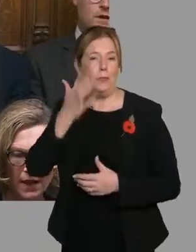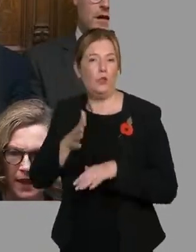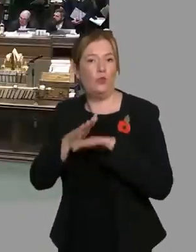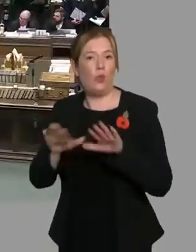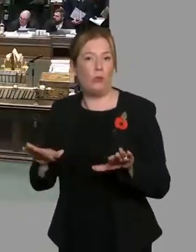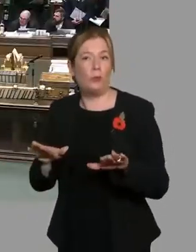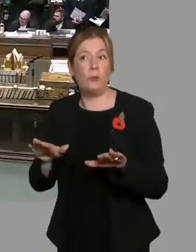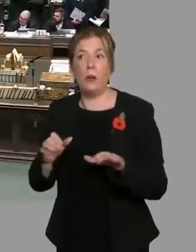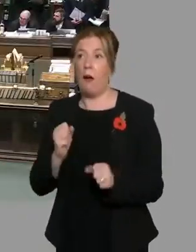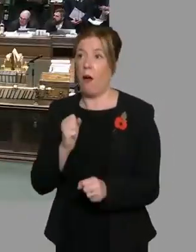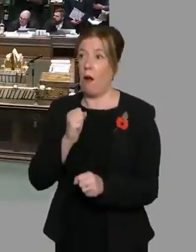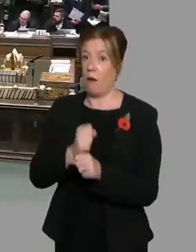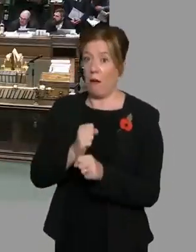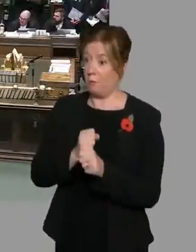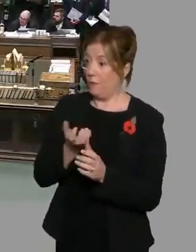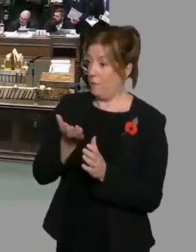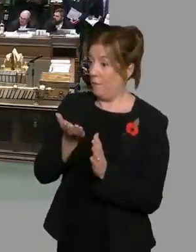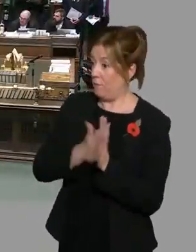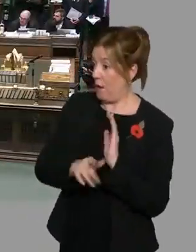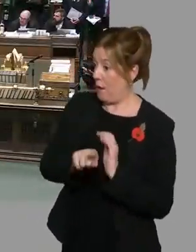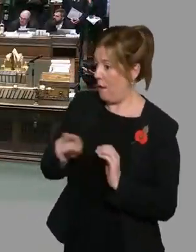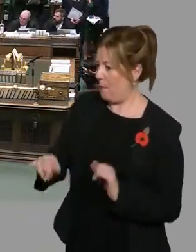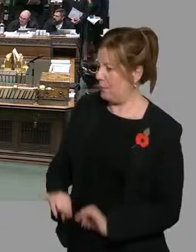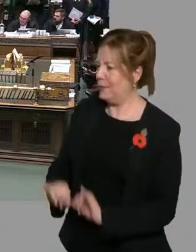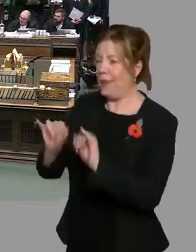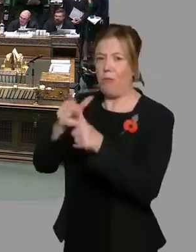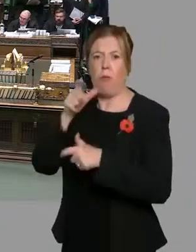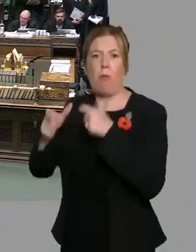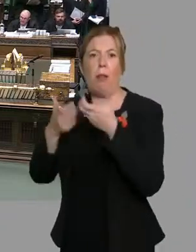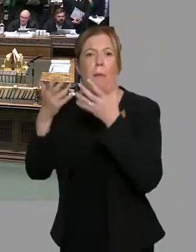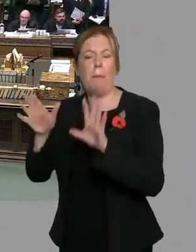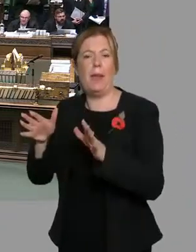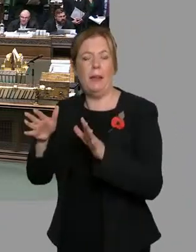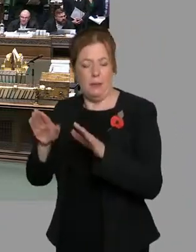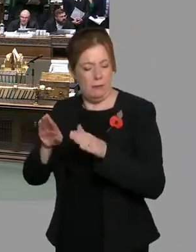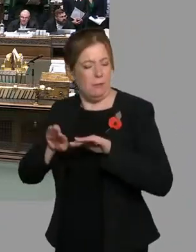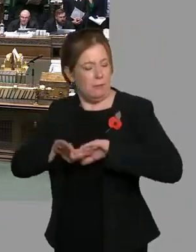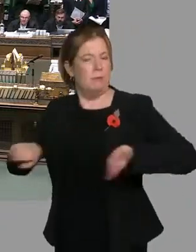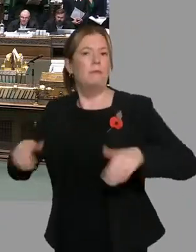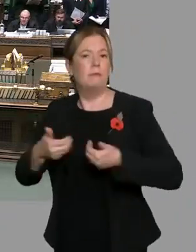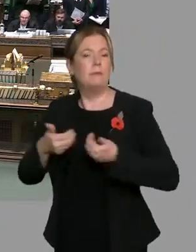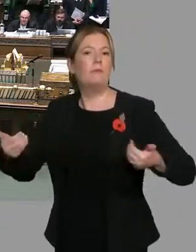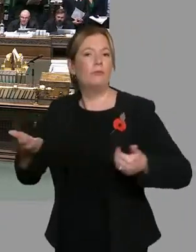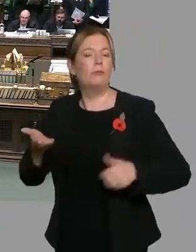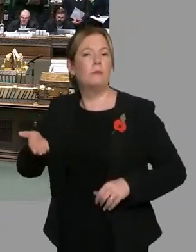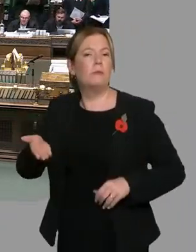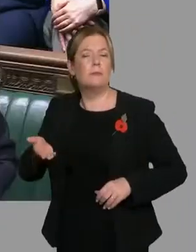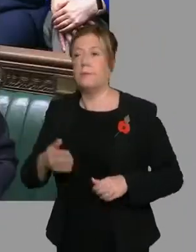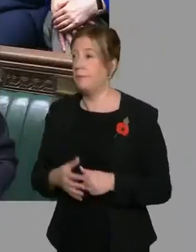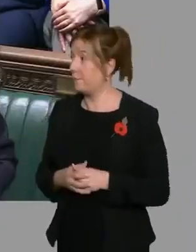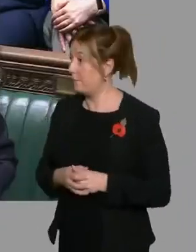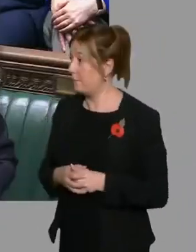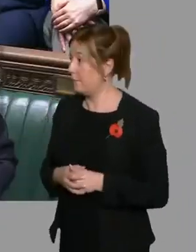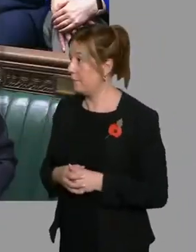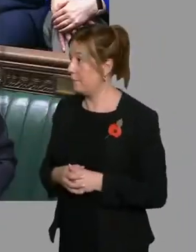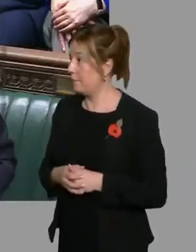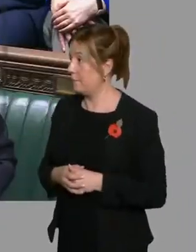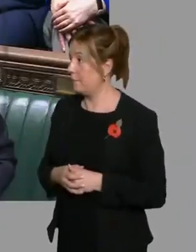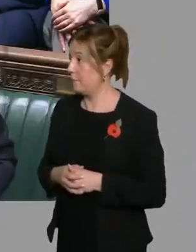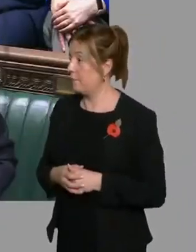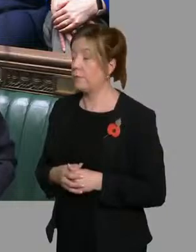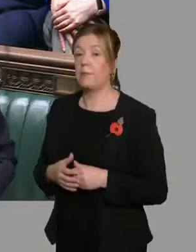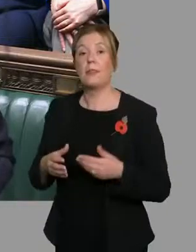words? Prime Minister. Mr. Speaker, I'll leave the Leader of the Opposition to respond to